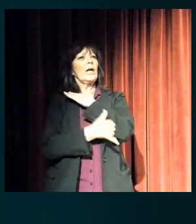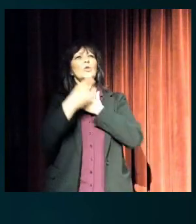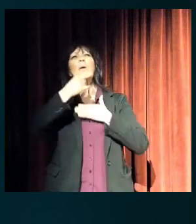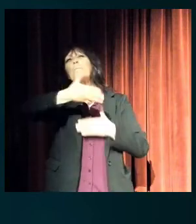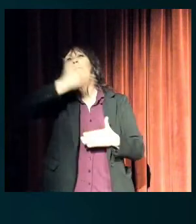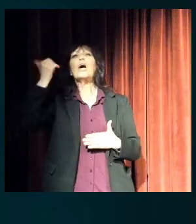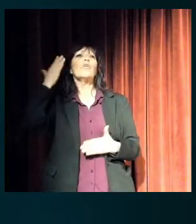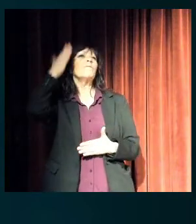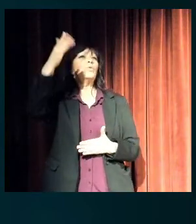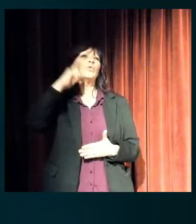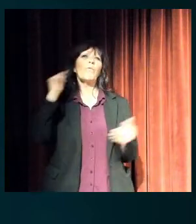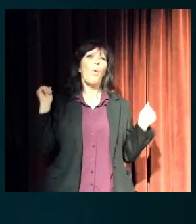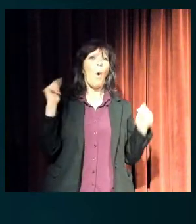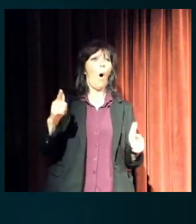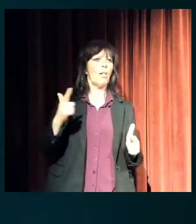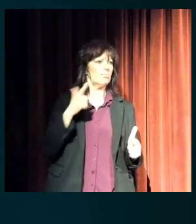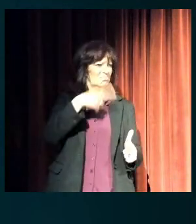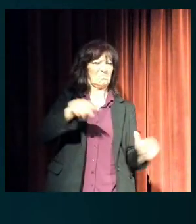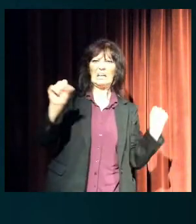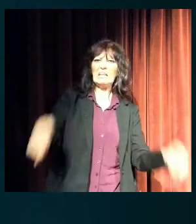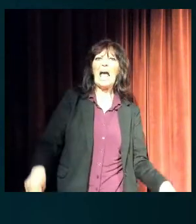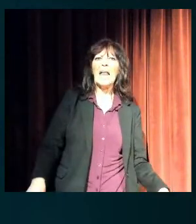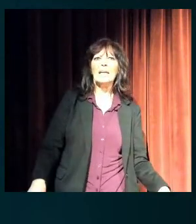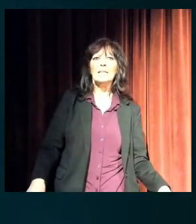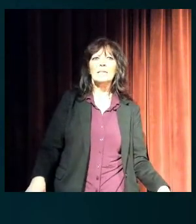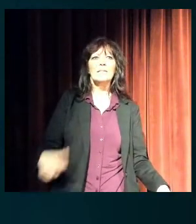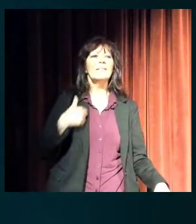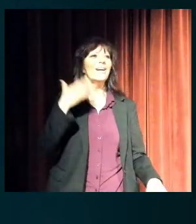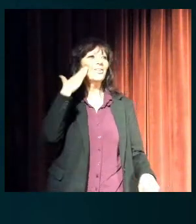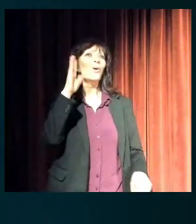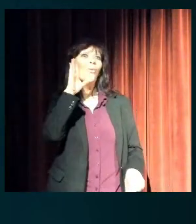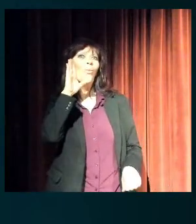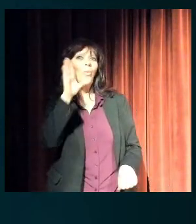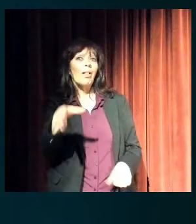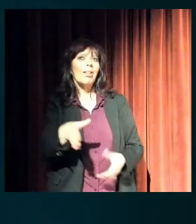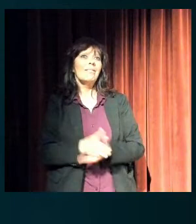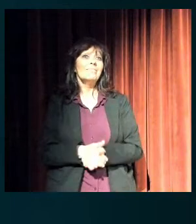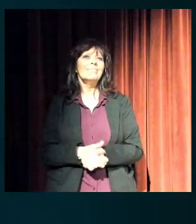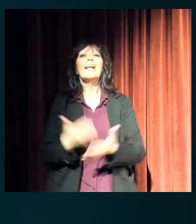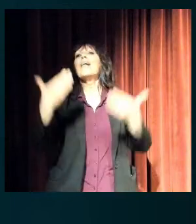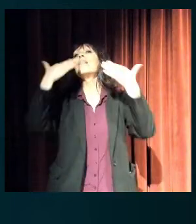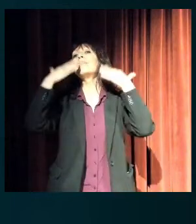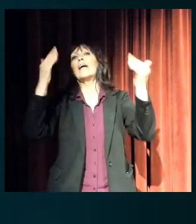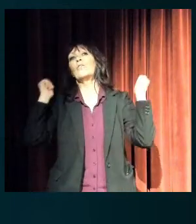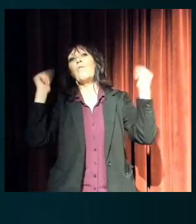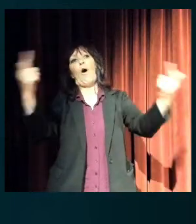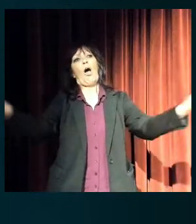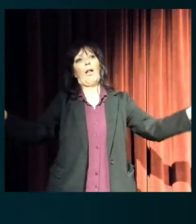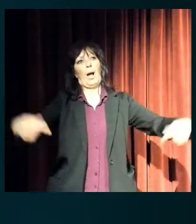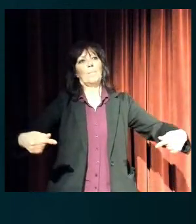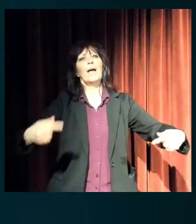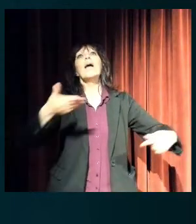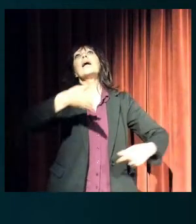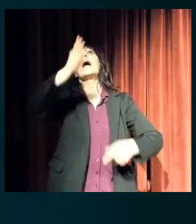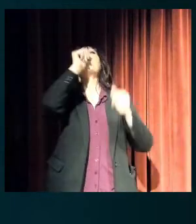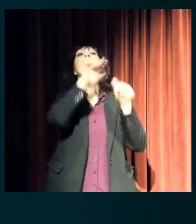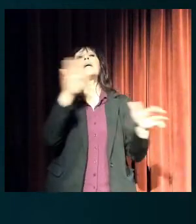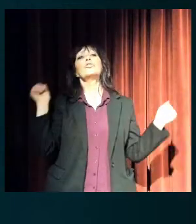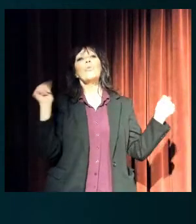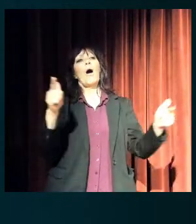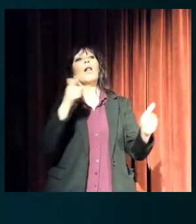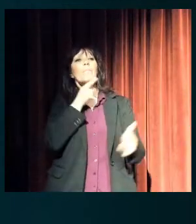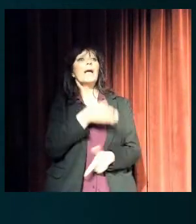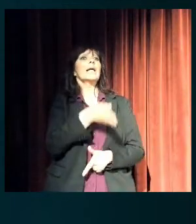better future for all. We can do it, and I know we will. Thank you for all being here. God bless you all,